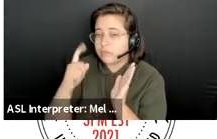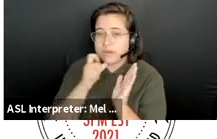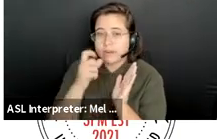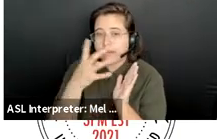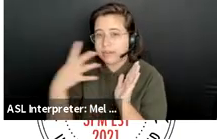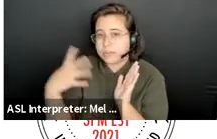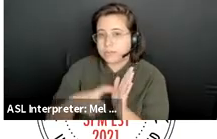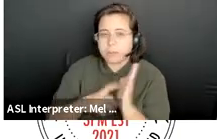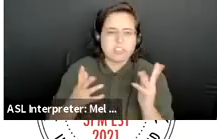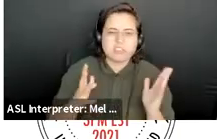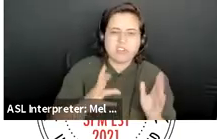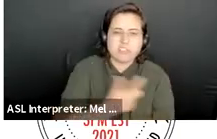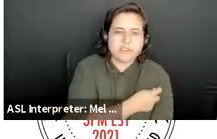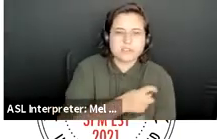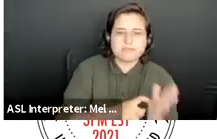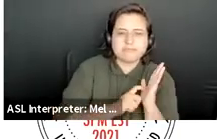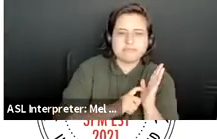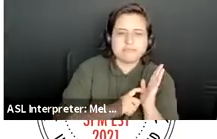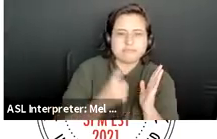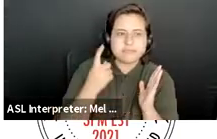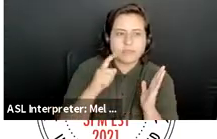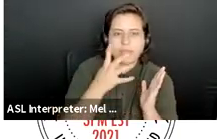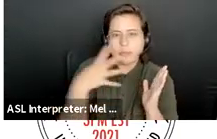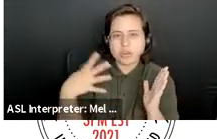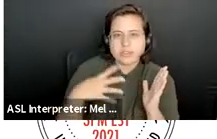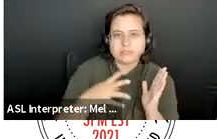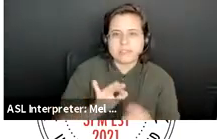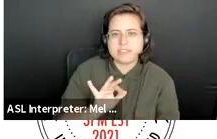already a vaccination requirement for immigrant visas.